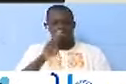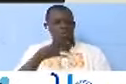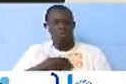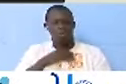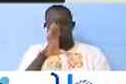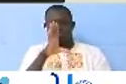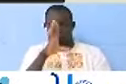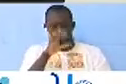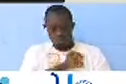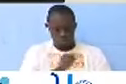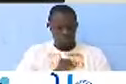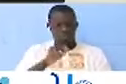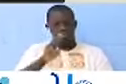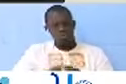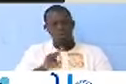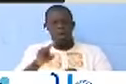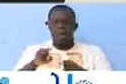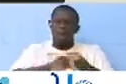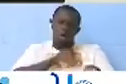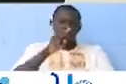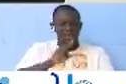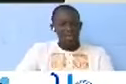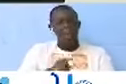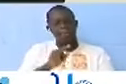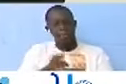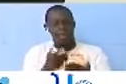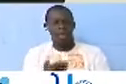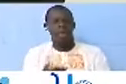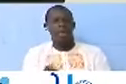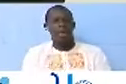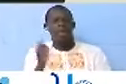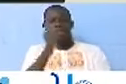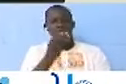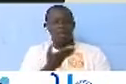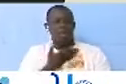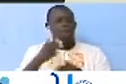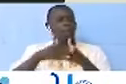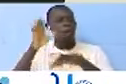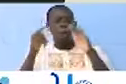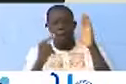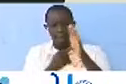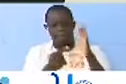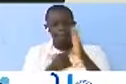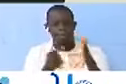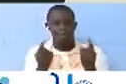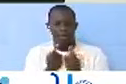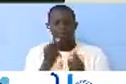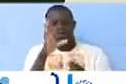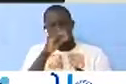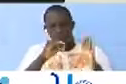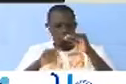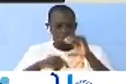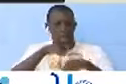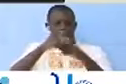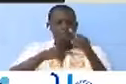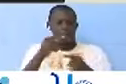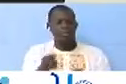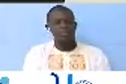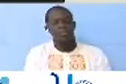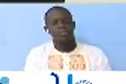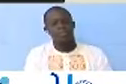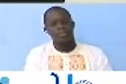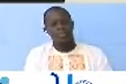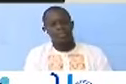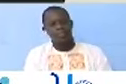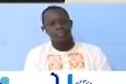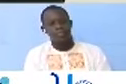lot of time here because we have so much more important things to talk about. Man la fi ngame nyi fanna do rajan kadu fanna jamal be je nyen na men ka chala nite.